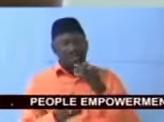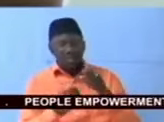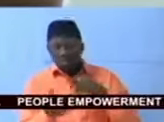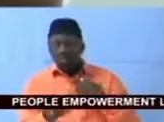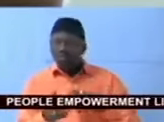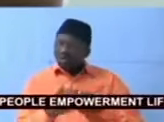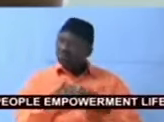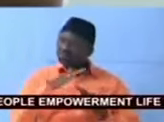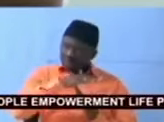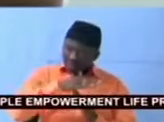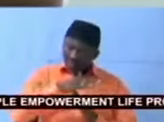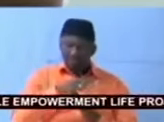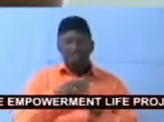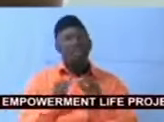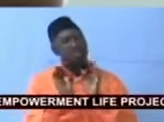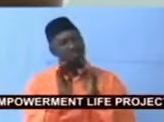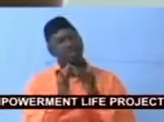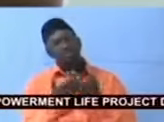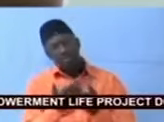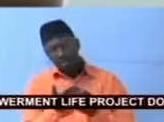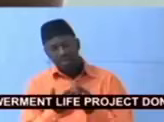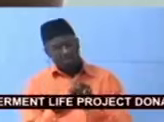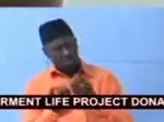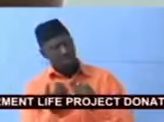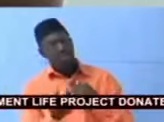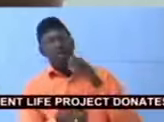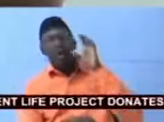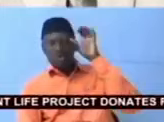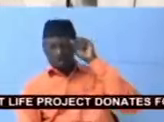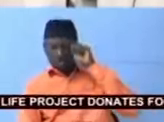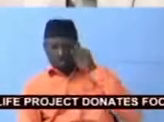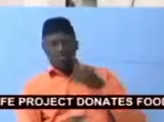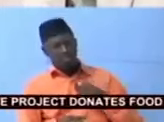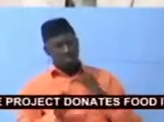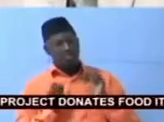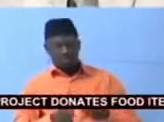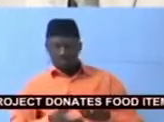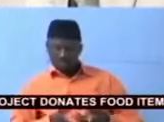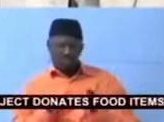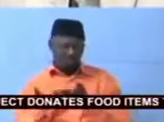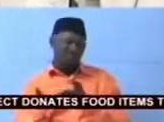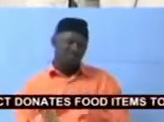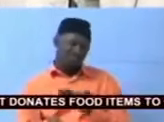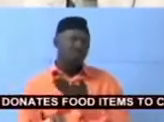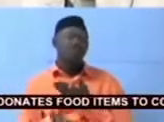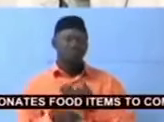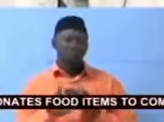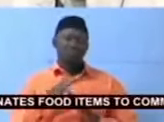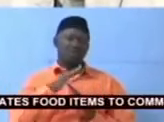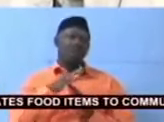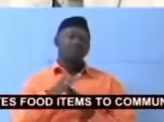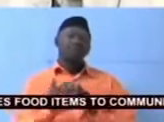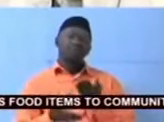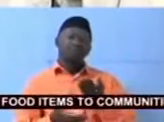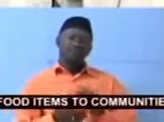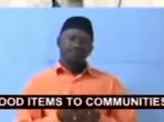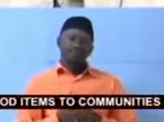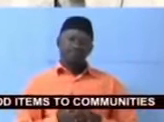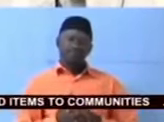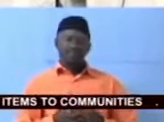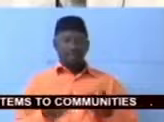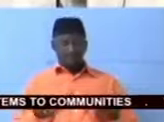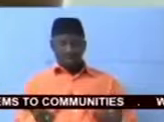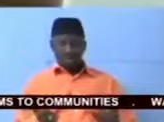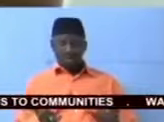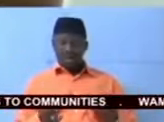you should draw my attention to same, and you shall be accorded the same. If you're comfortable and ready,